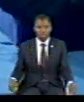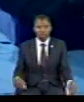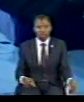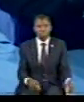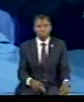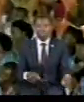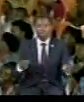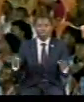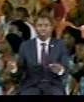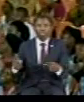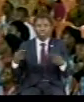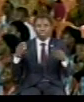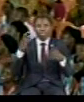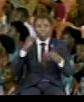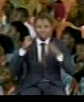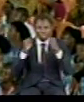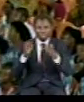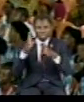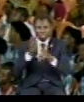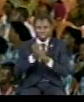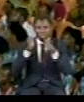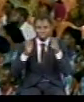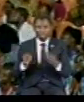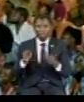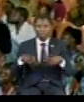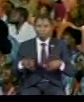Put your hands together. While I'm walking around,